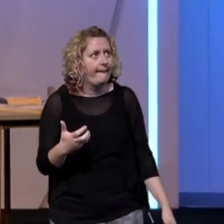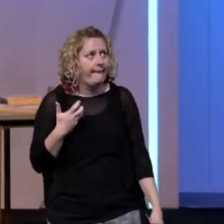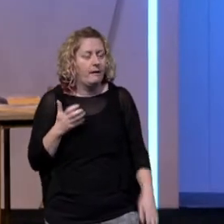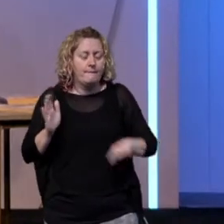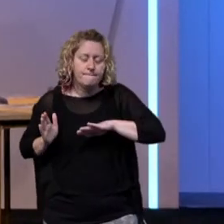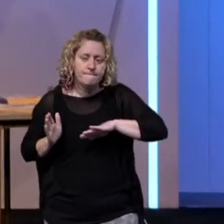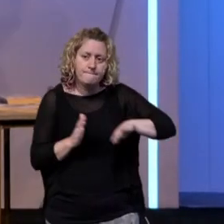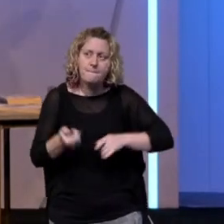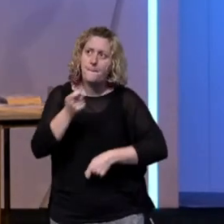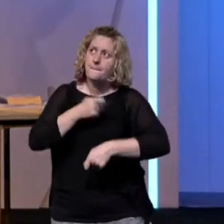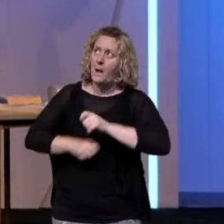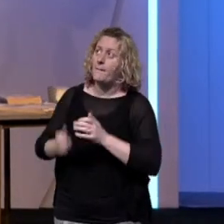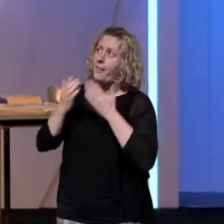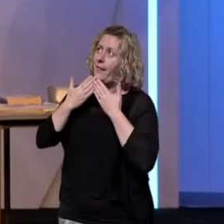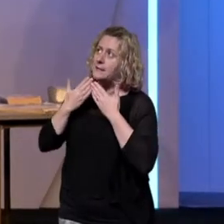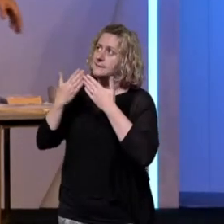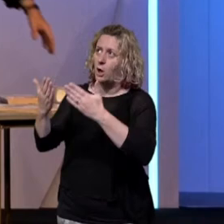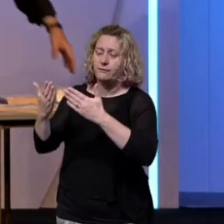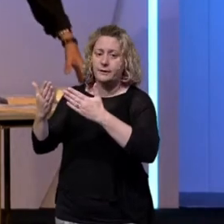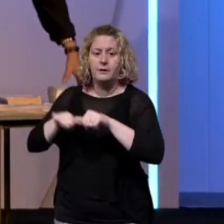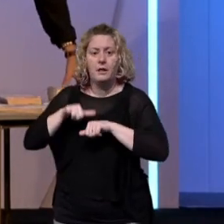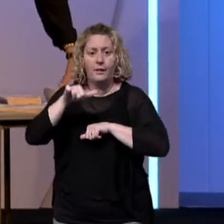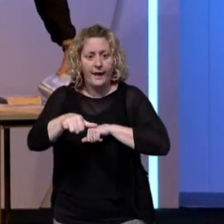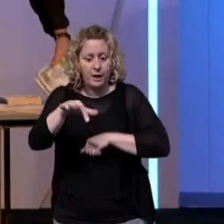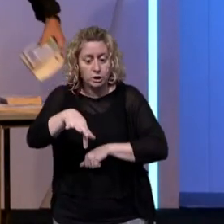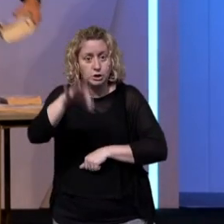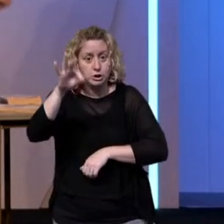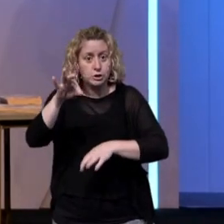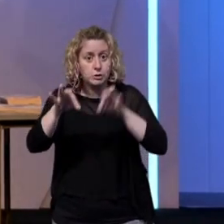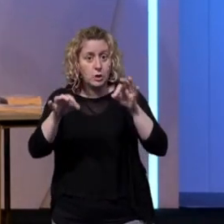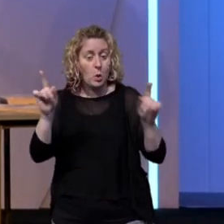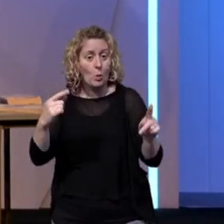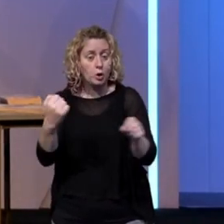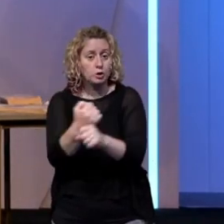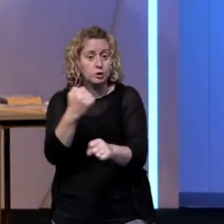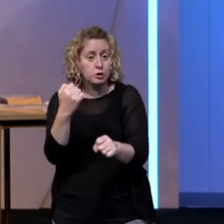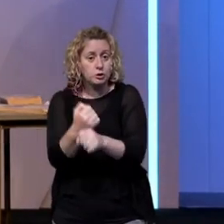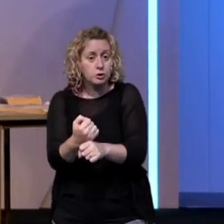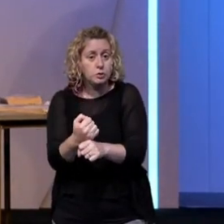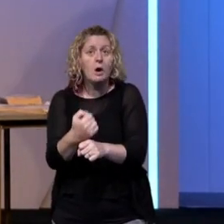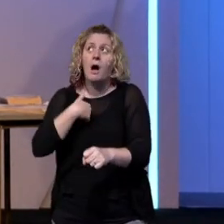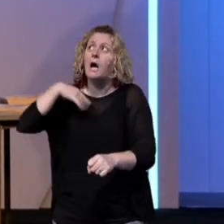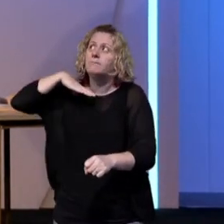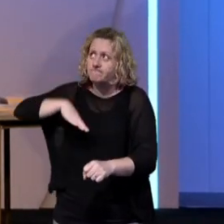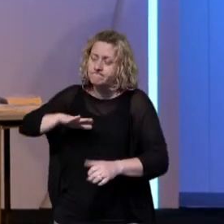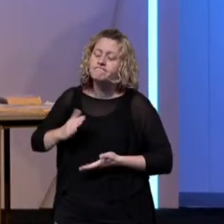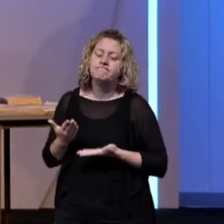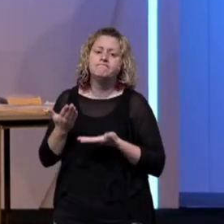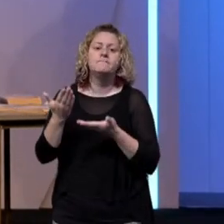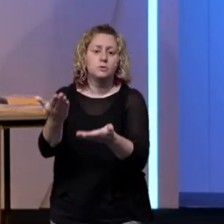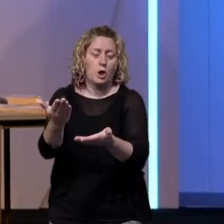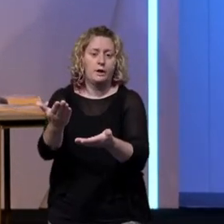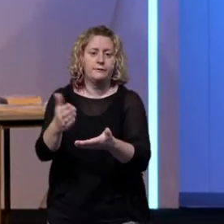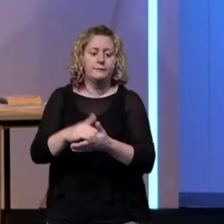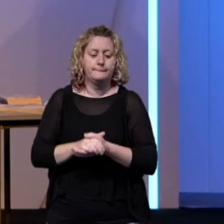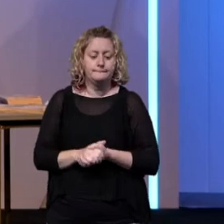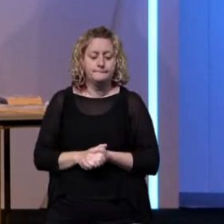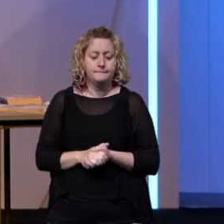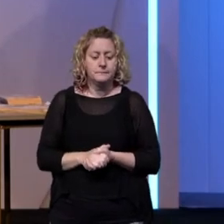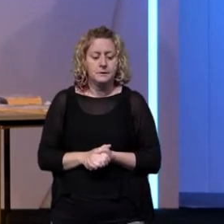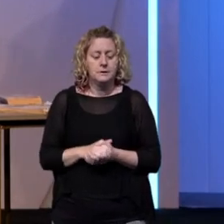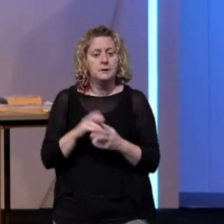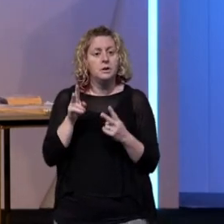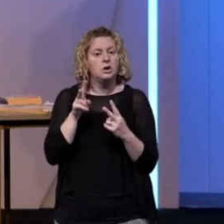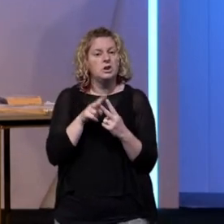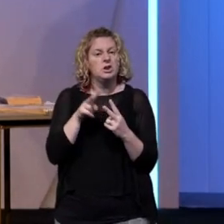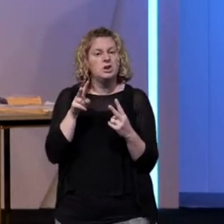choices, again, what I'm then trying to do is work at two areas that will, again, time and again, take me down. So anger